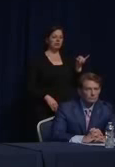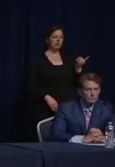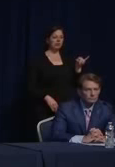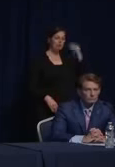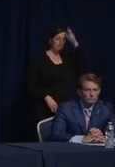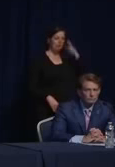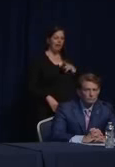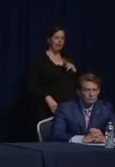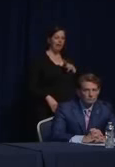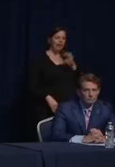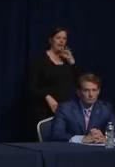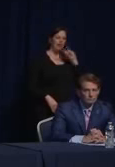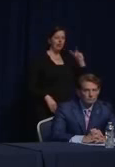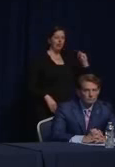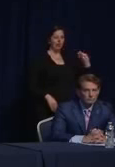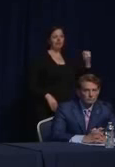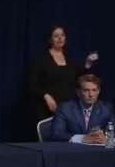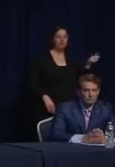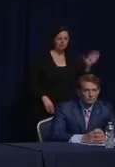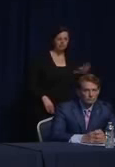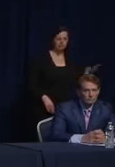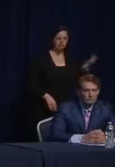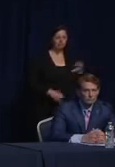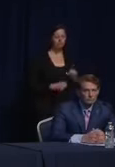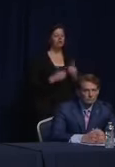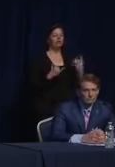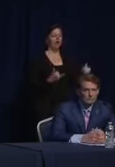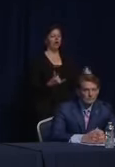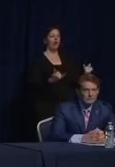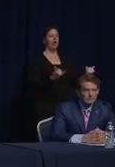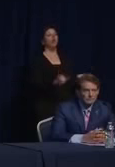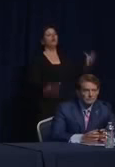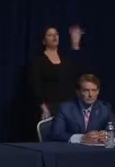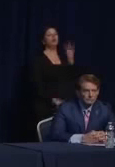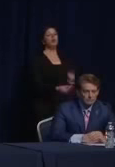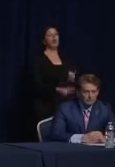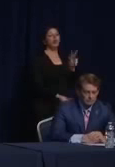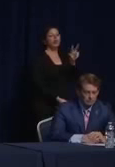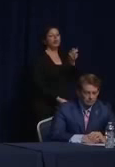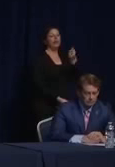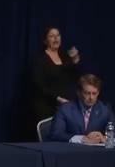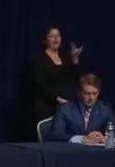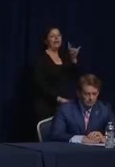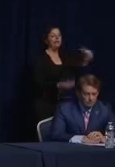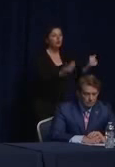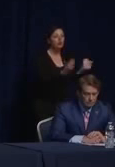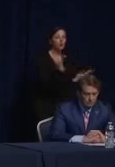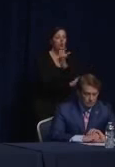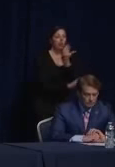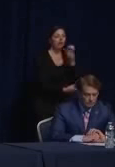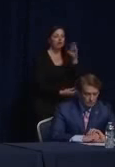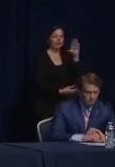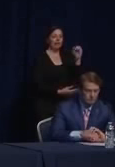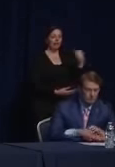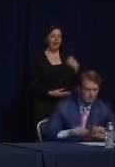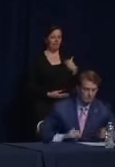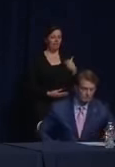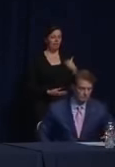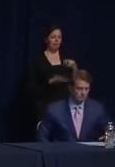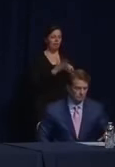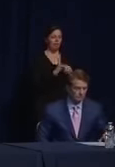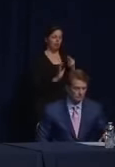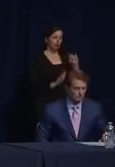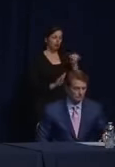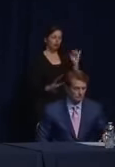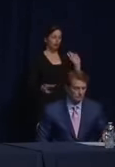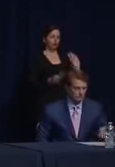30s. Today we're also announcing 318 new cases for a total of 742